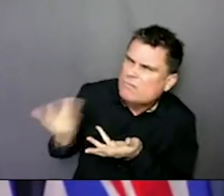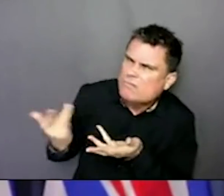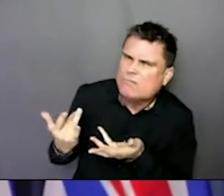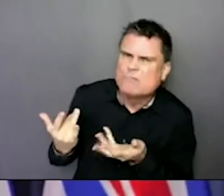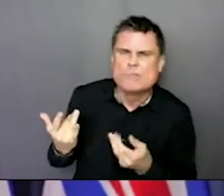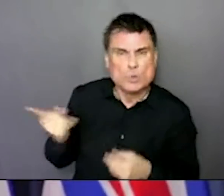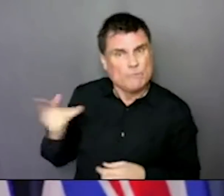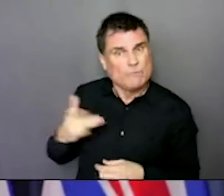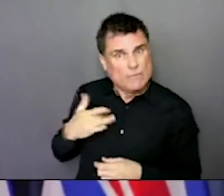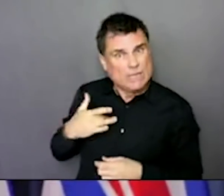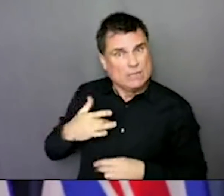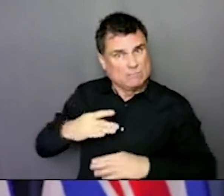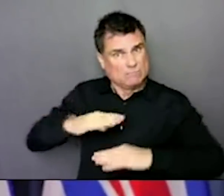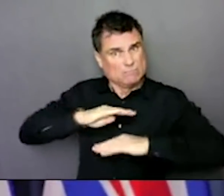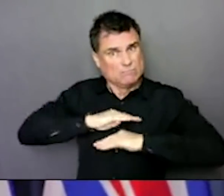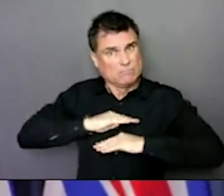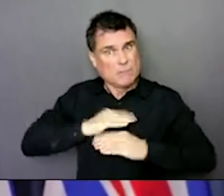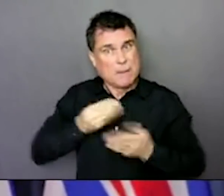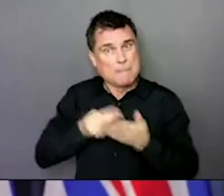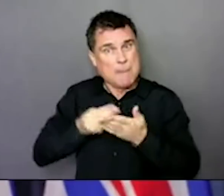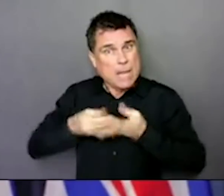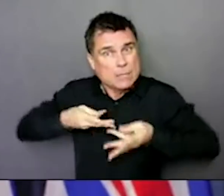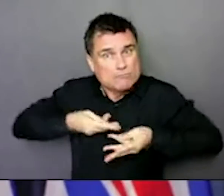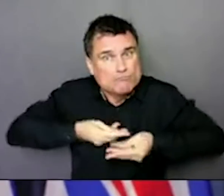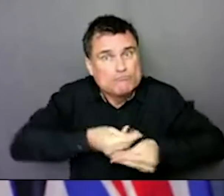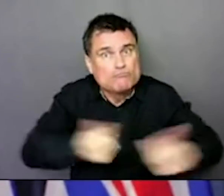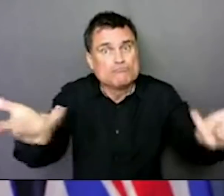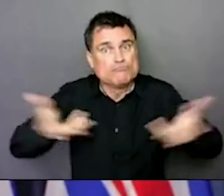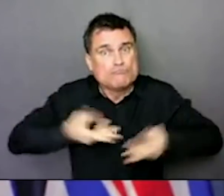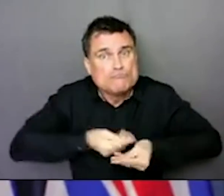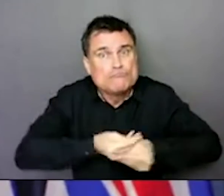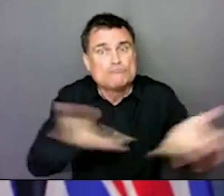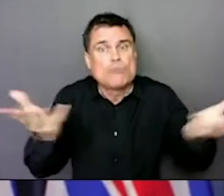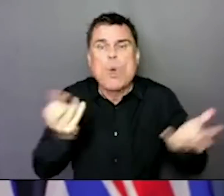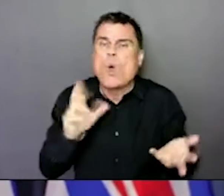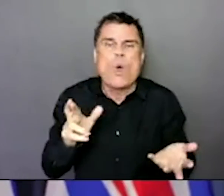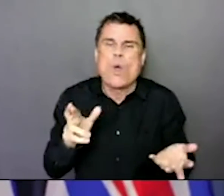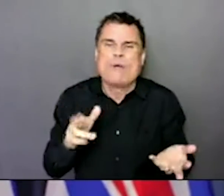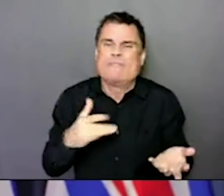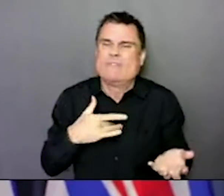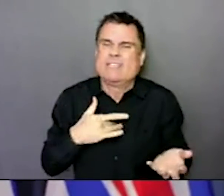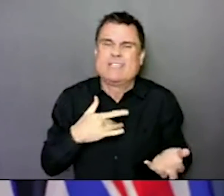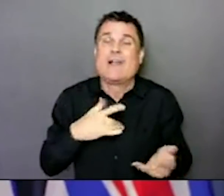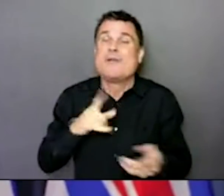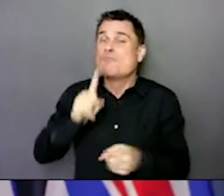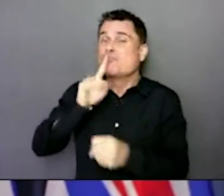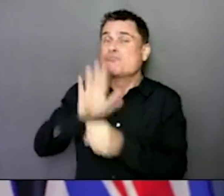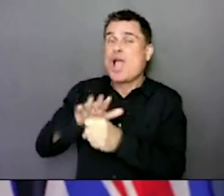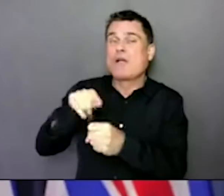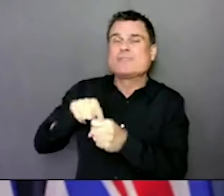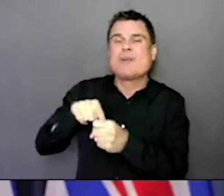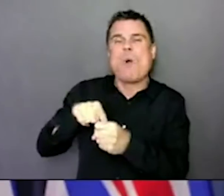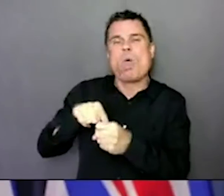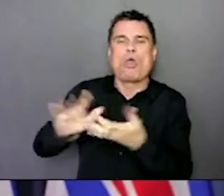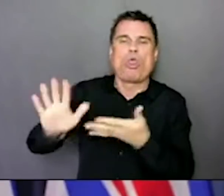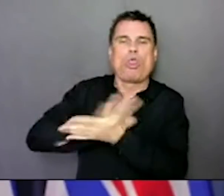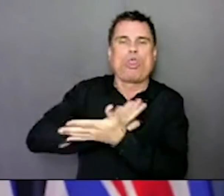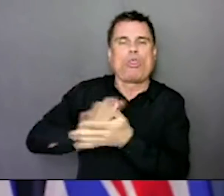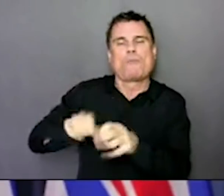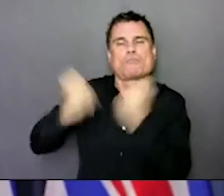getting this money into the hands of British Columbians as quickly as possible? Well, yes, I do. There's always room for improvement,